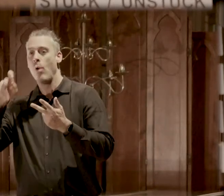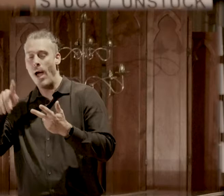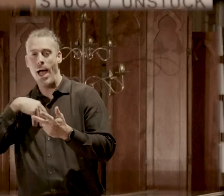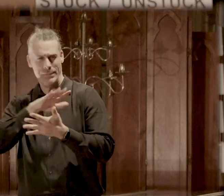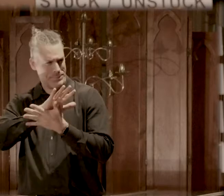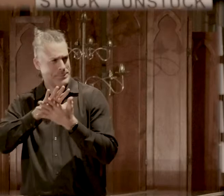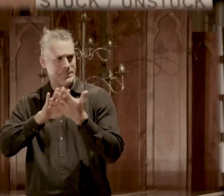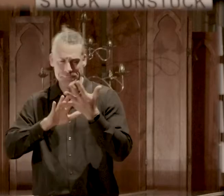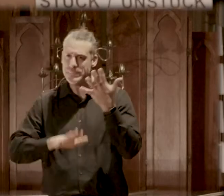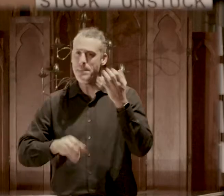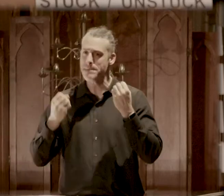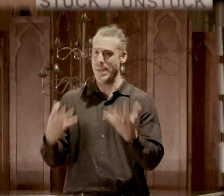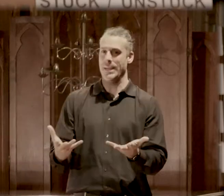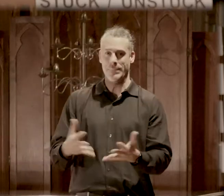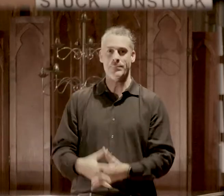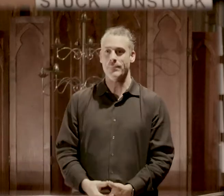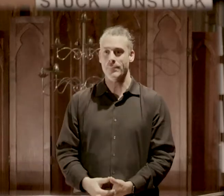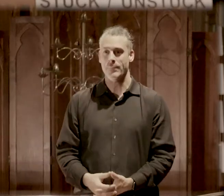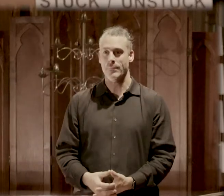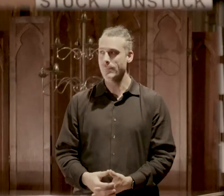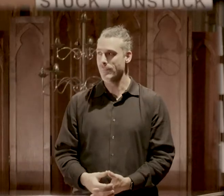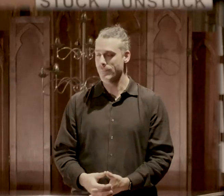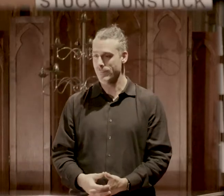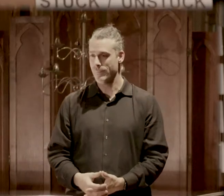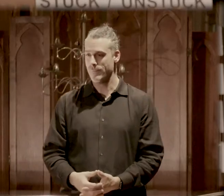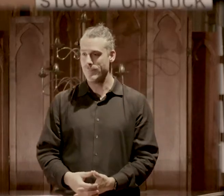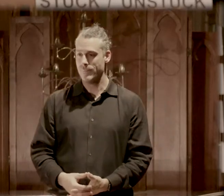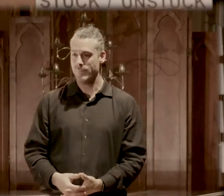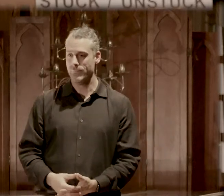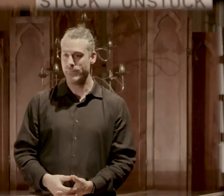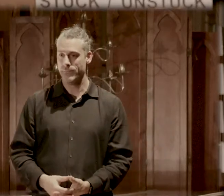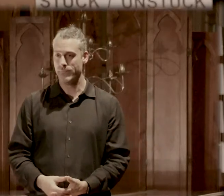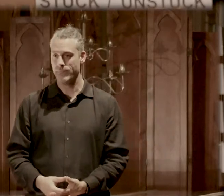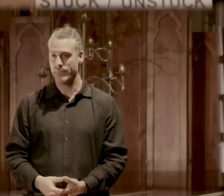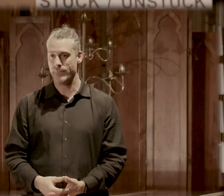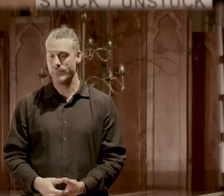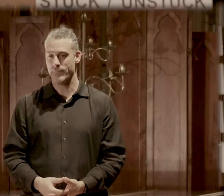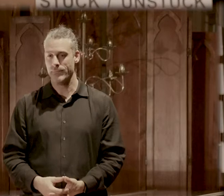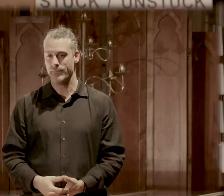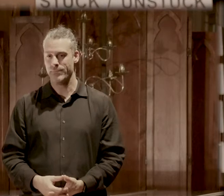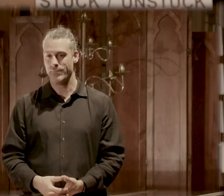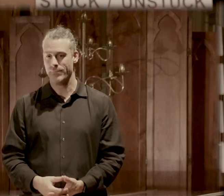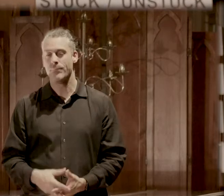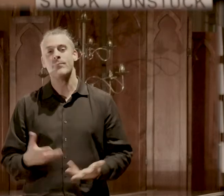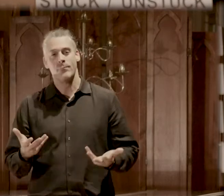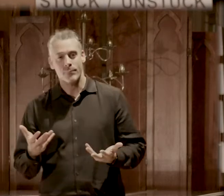rock and all kinds of stuff, and Riot Girl. That's right.